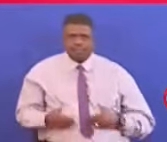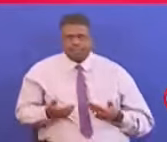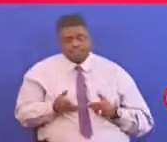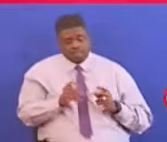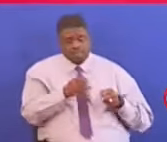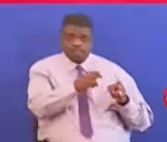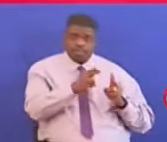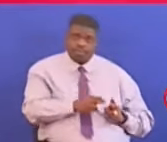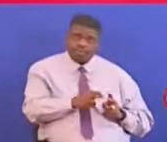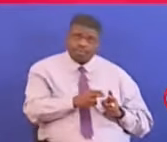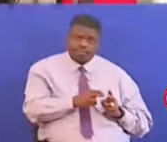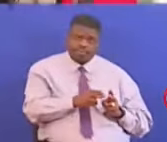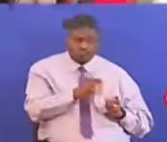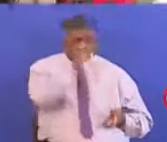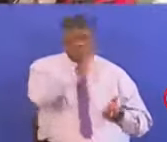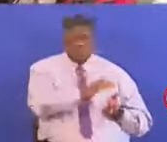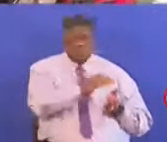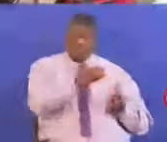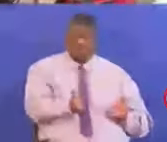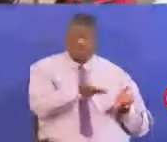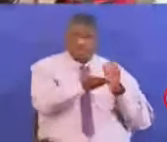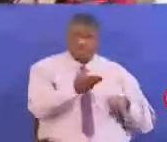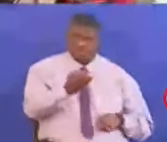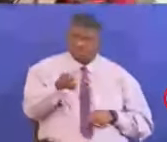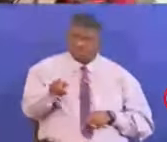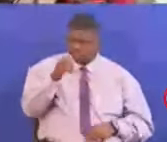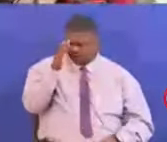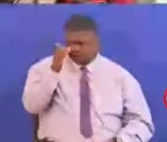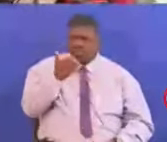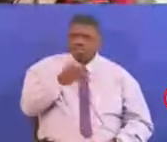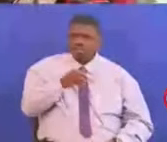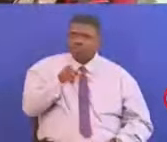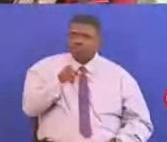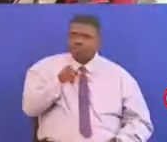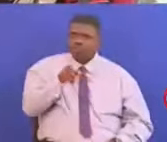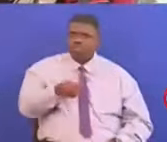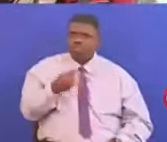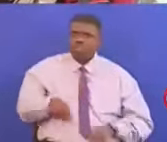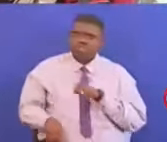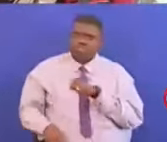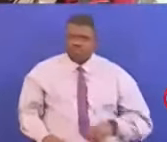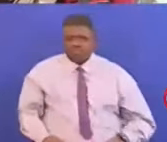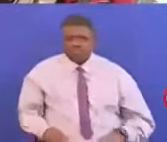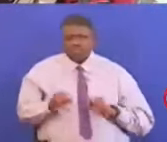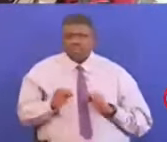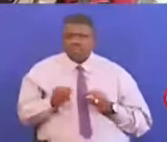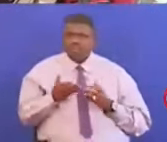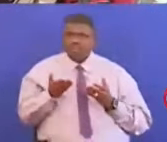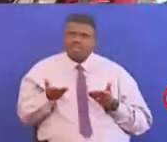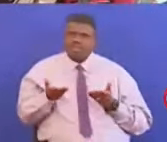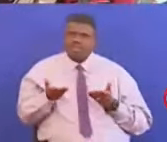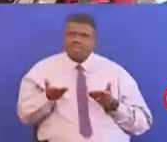development gaps, I think it's very important that we look forward for inclusive policies That is, how now can we leverage from